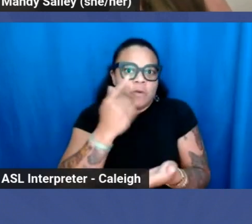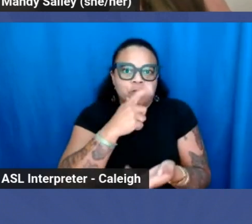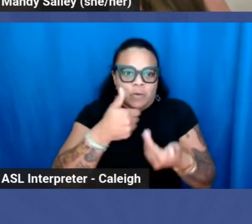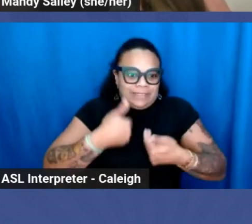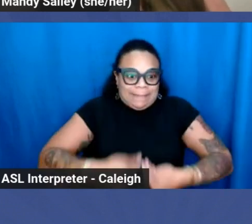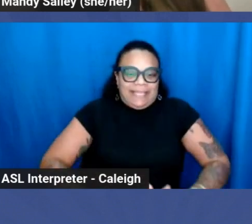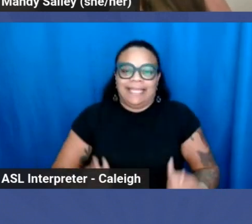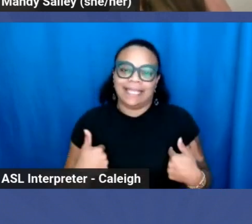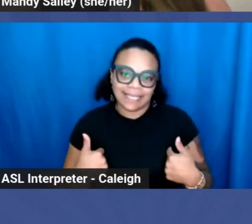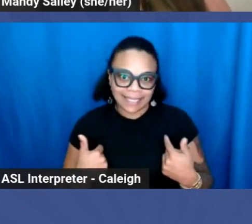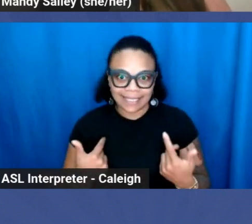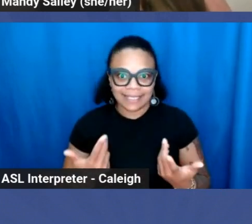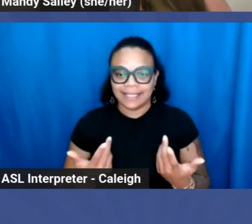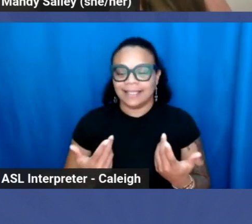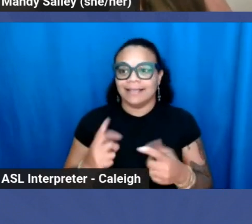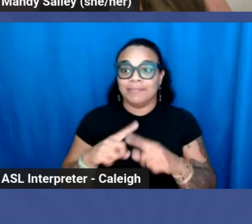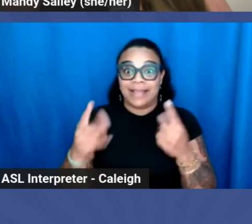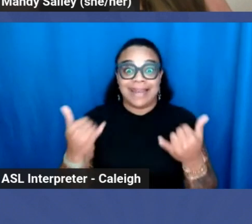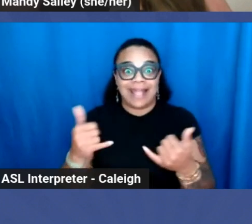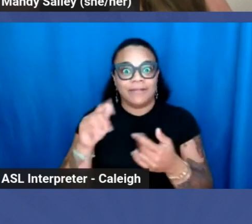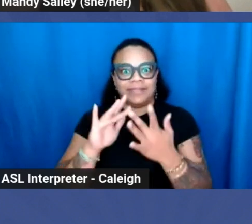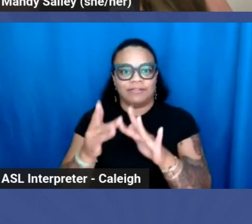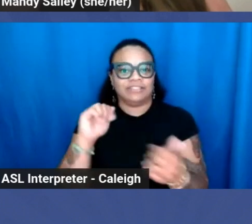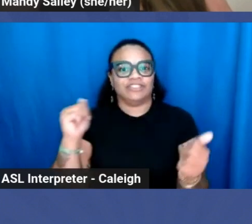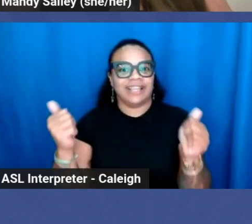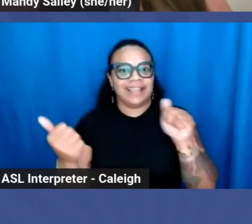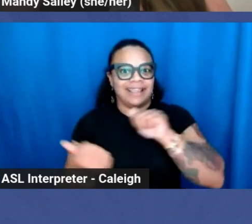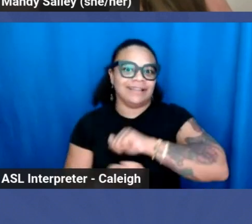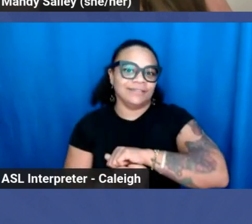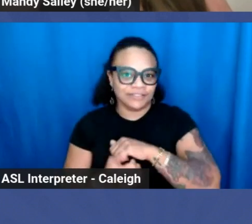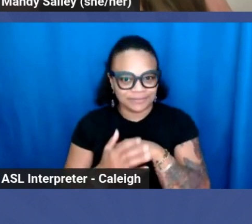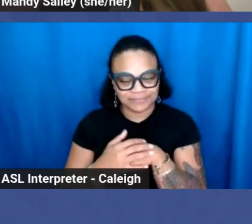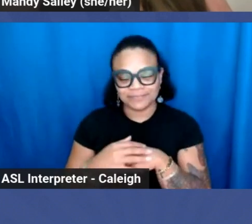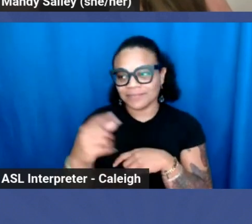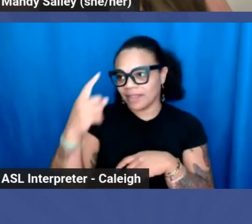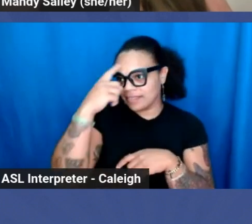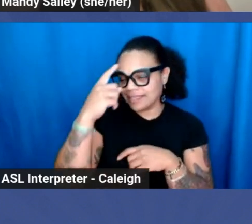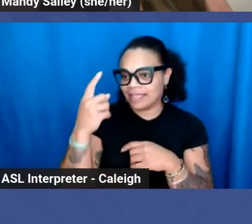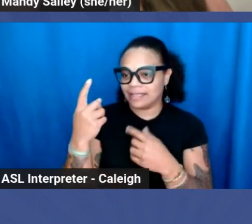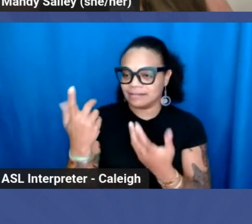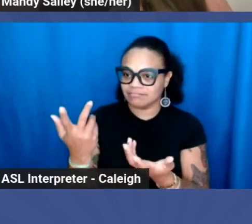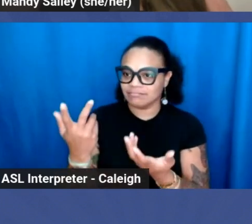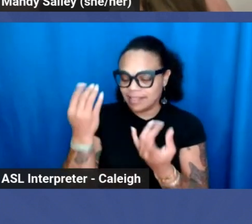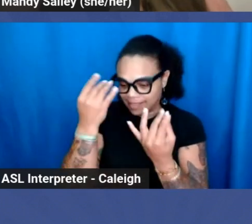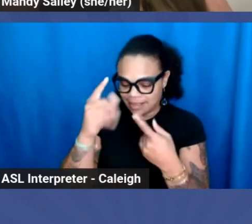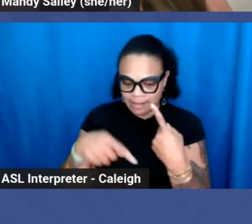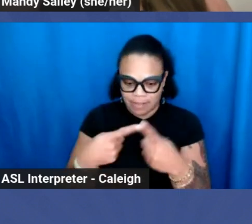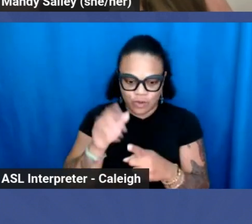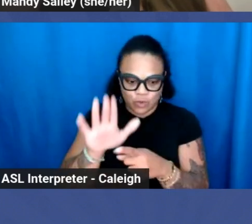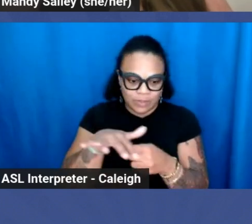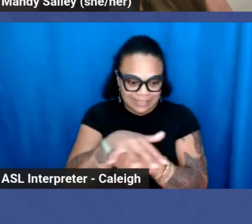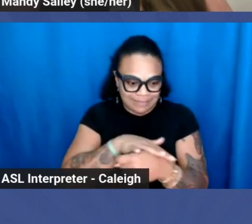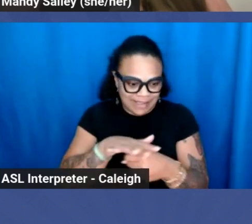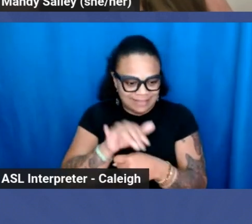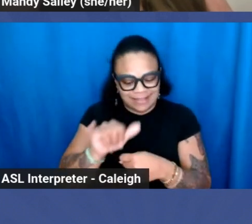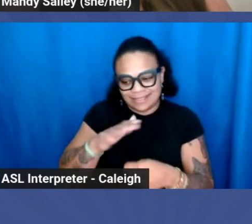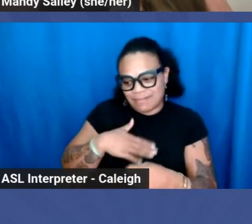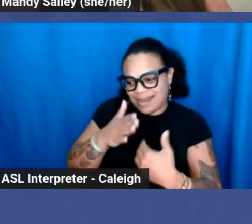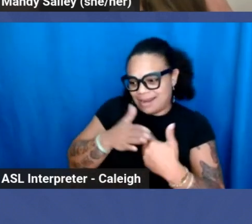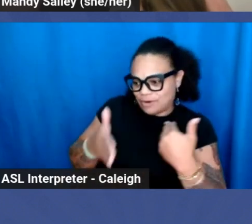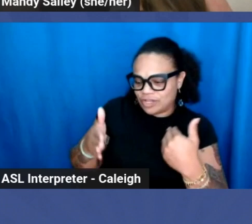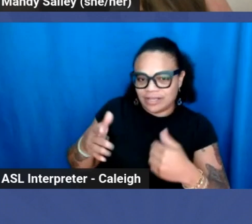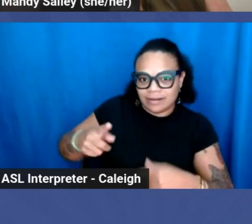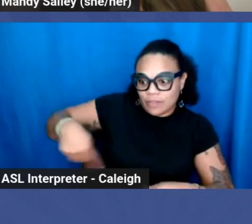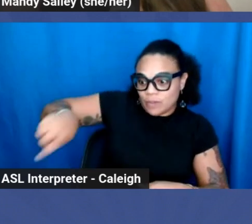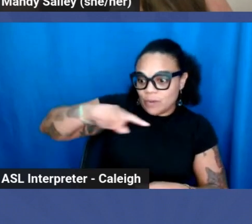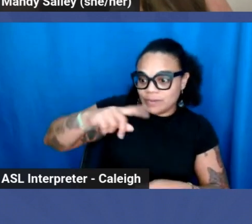that kind of stuff. The internet's changing, but I think that like thinking about the space that you're in as your neighborhood, why do the people that are around